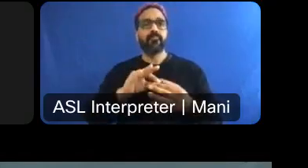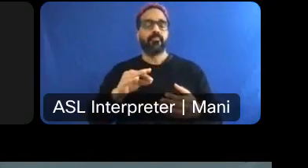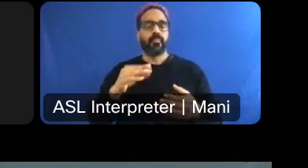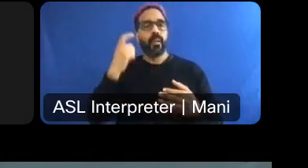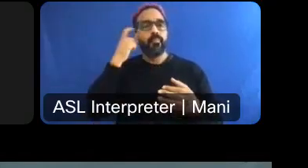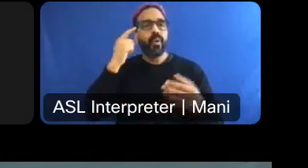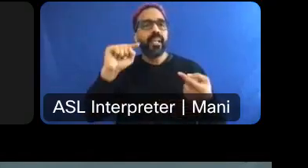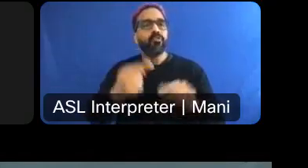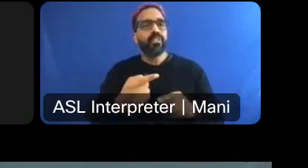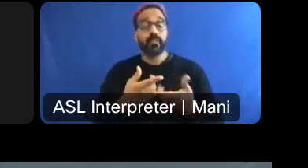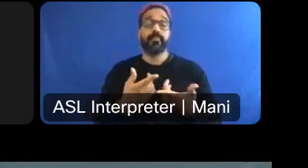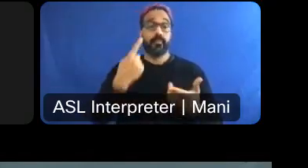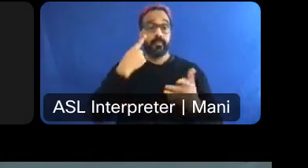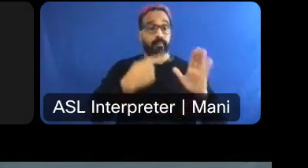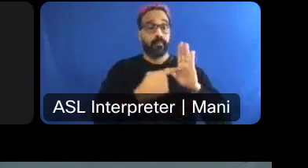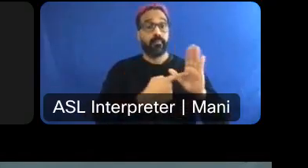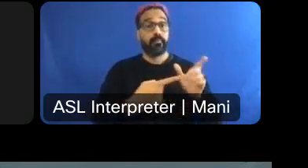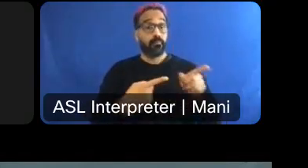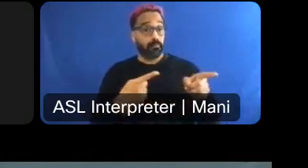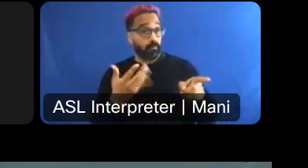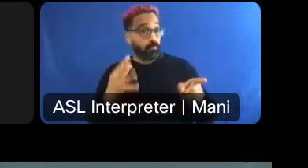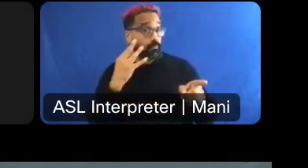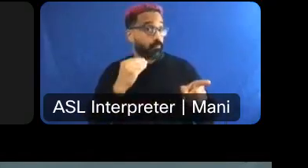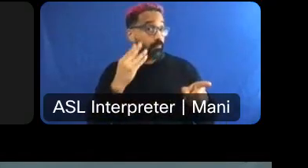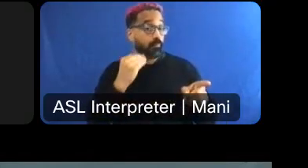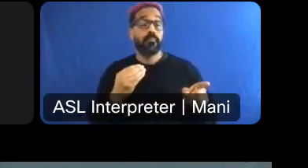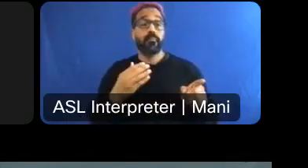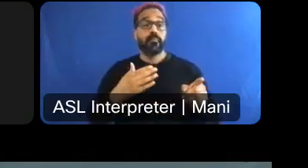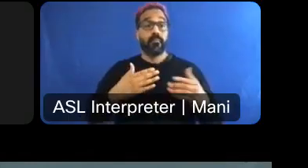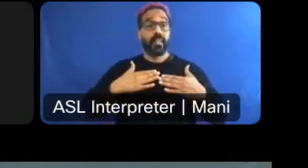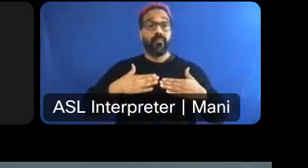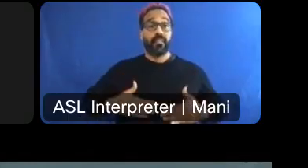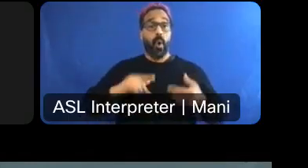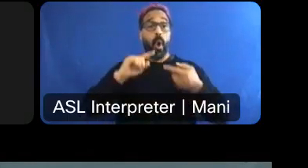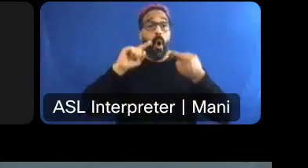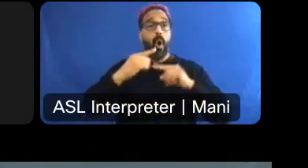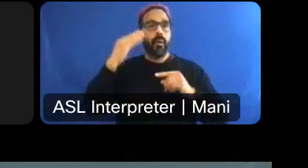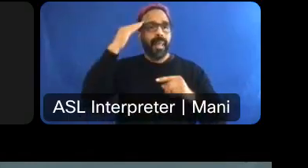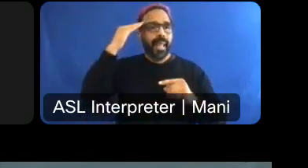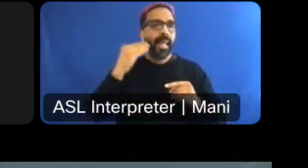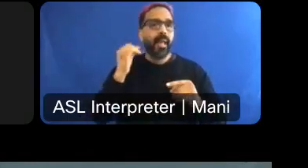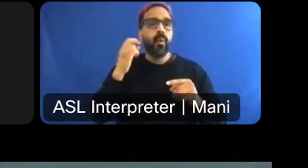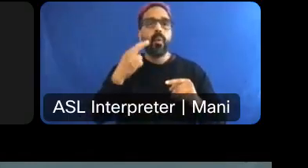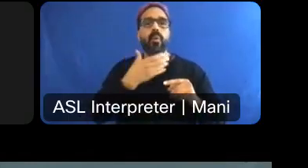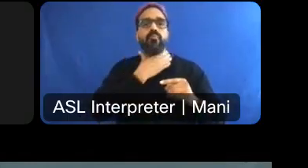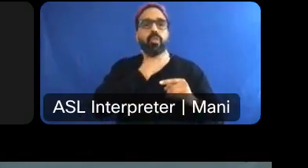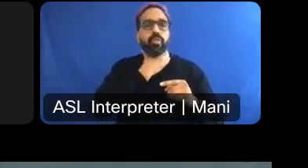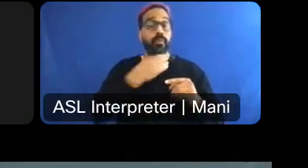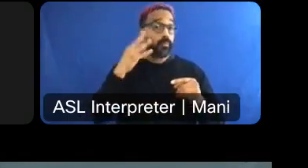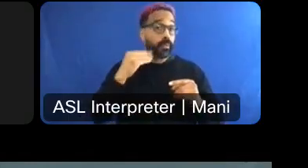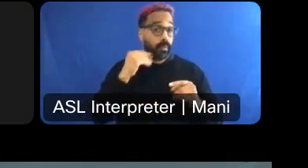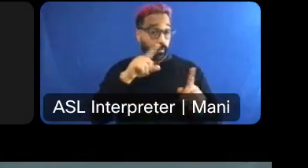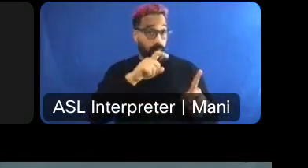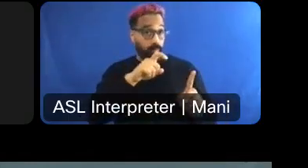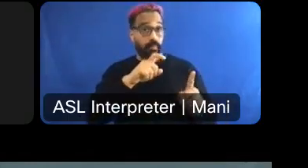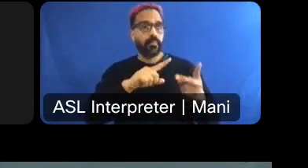can include, have you experienced physical harm to your head or strangulation? When did you experience this